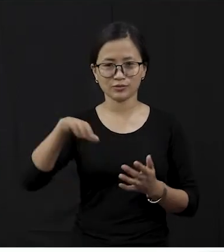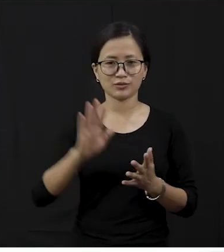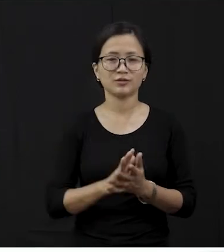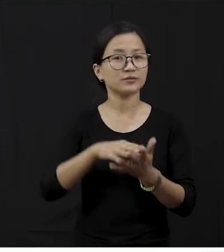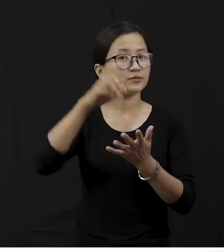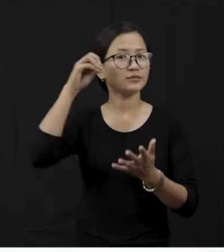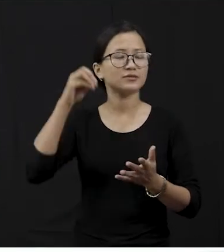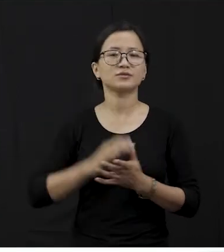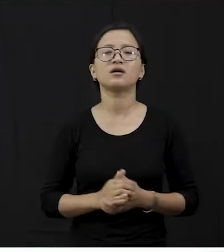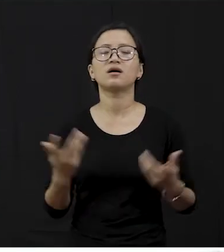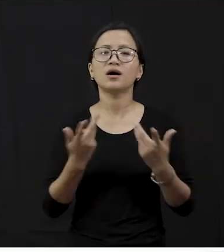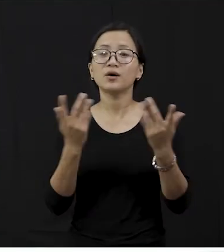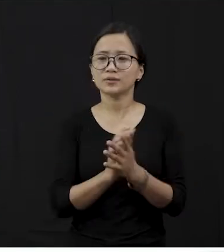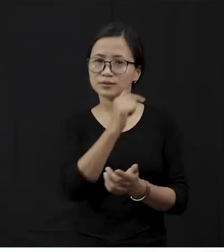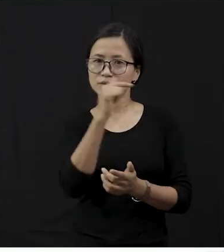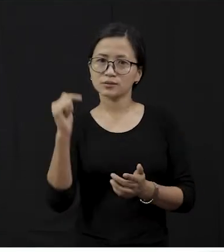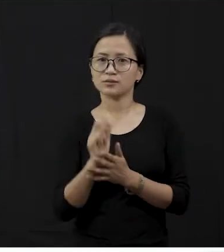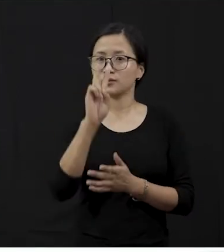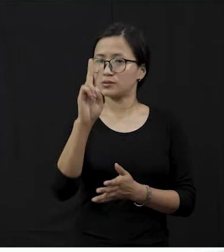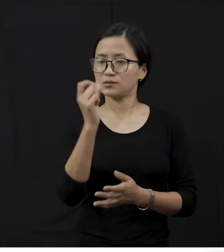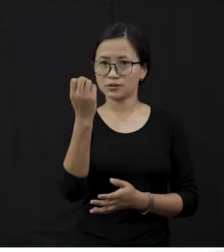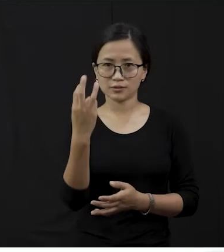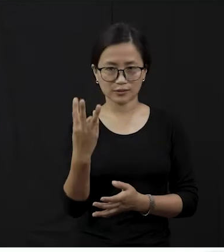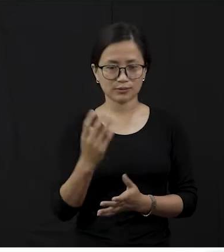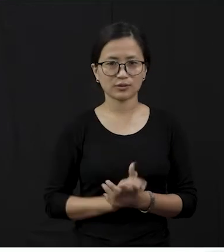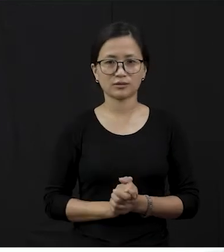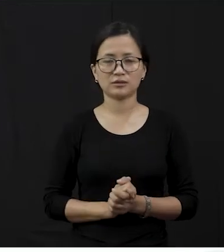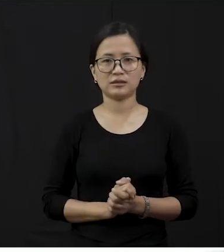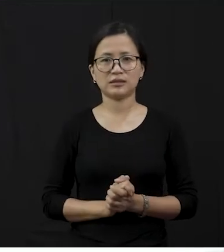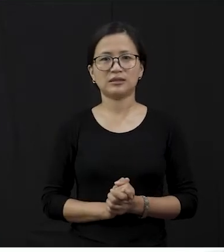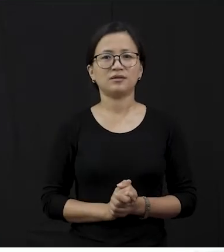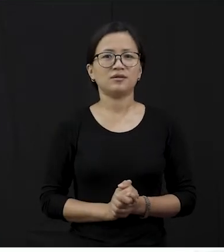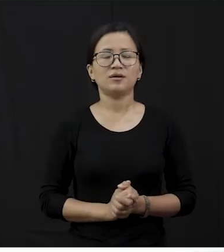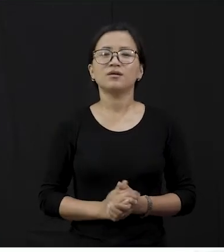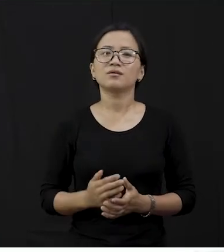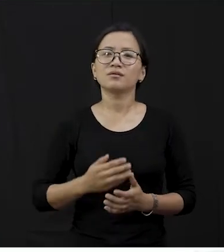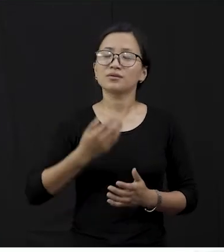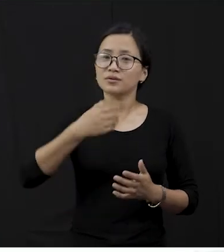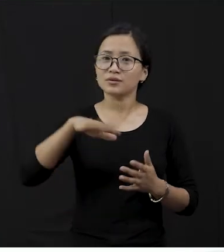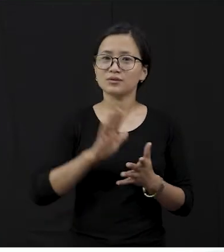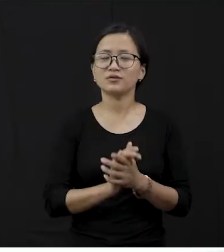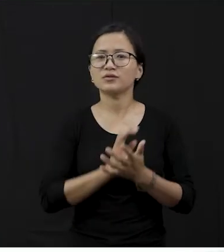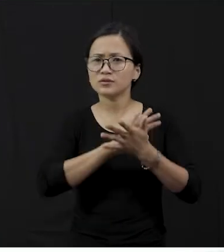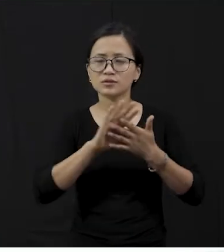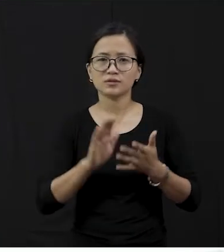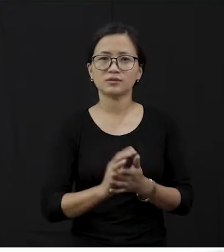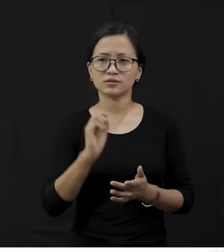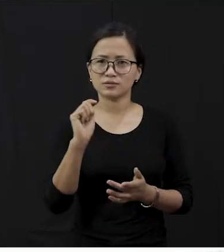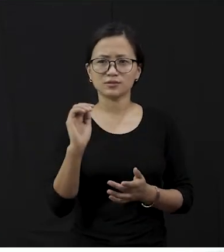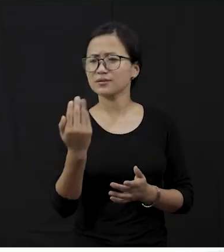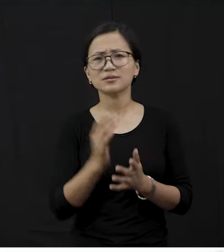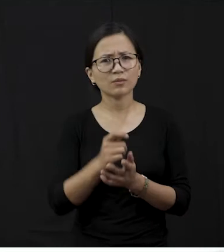to subtract two-digit numbers. Then we are going to solve some